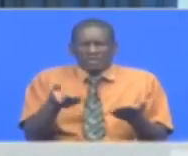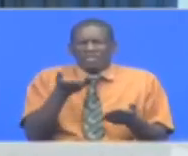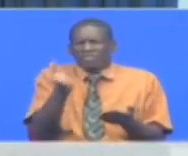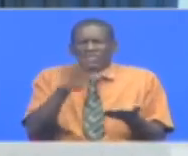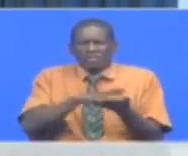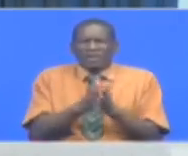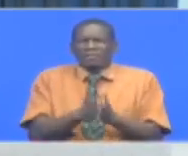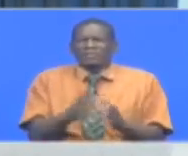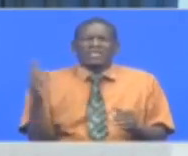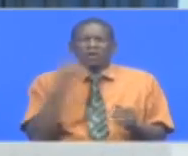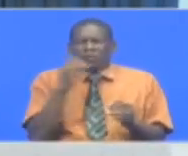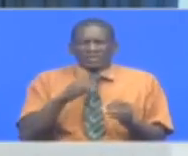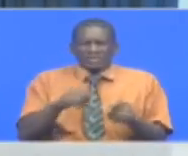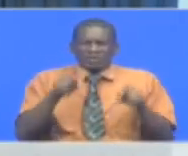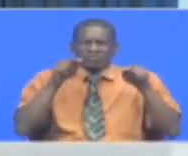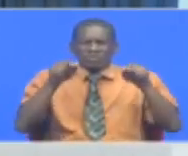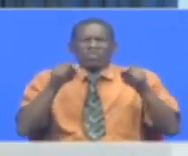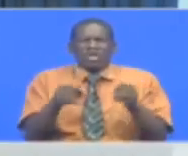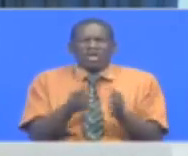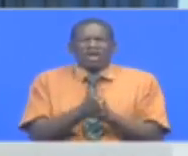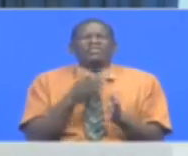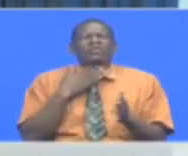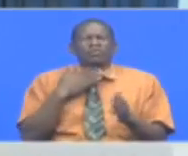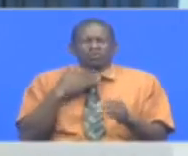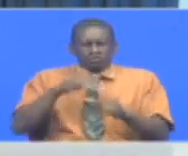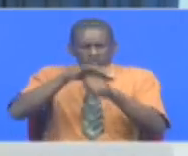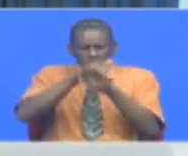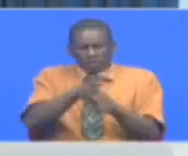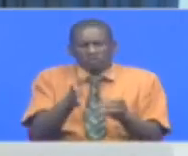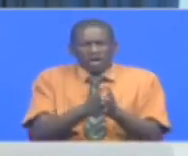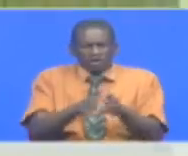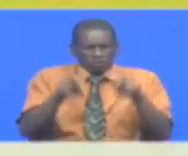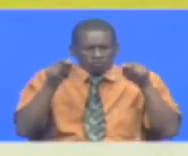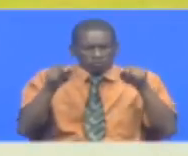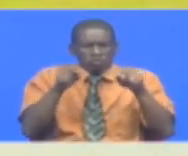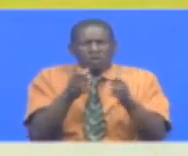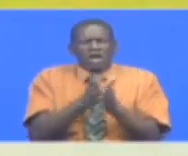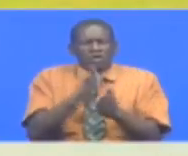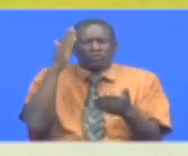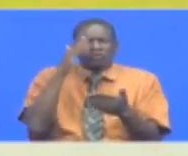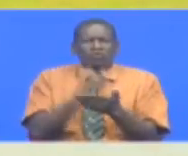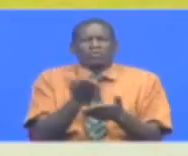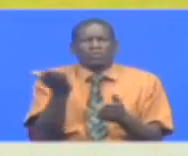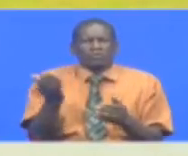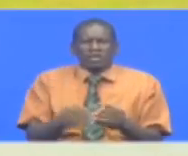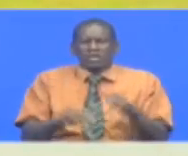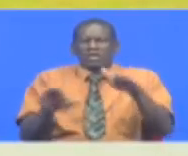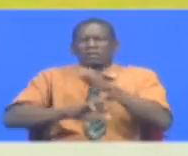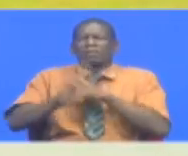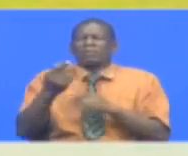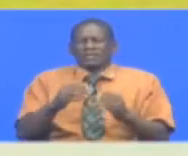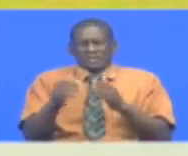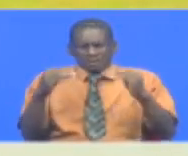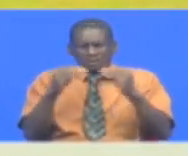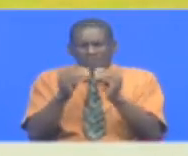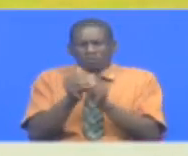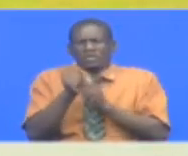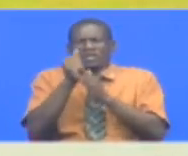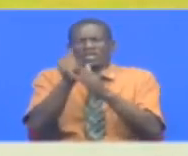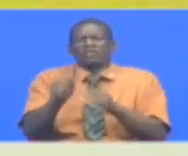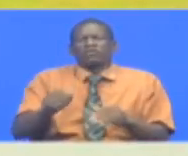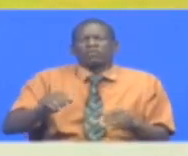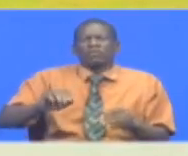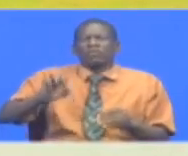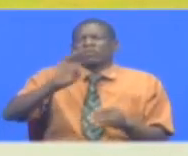critics. And they want to fight you and they want to stop you from the direction that you're going. DP Ruto, who met leaders from Western Kenya in Naivasha